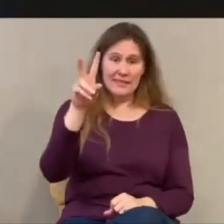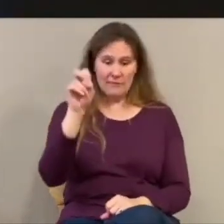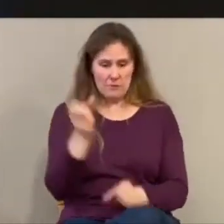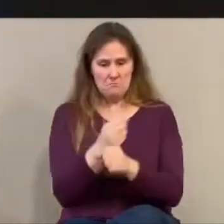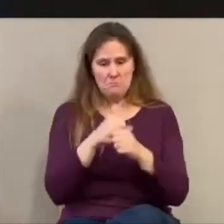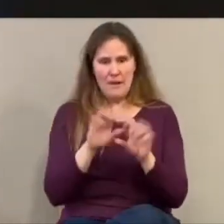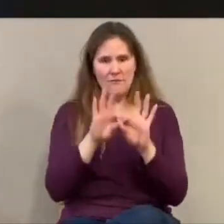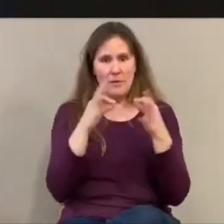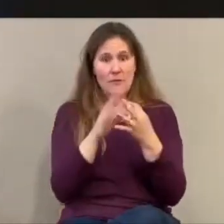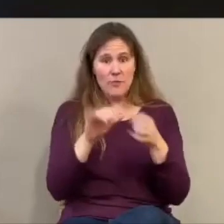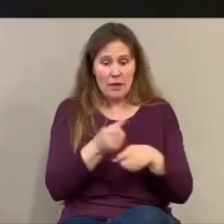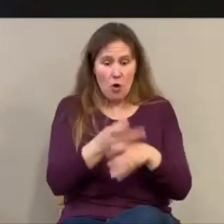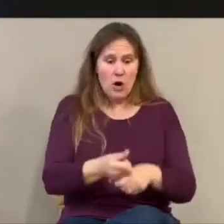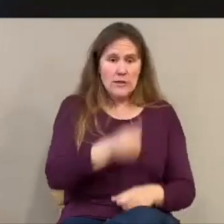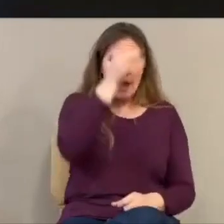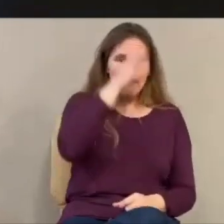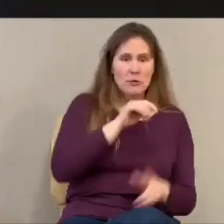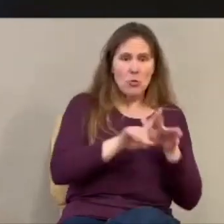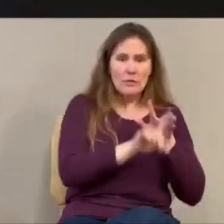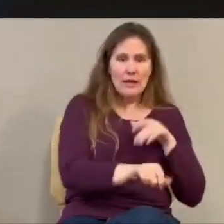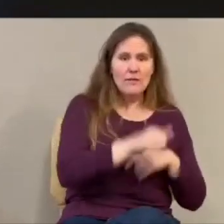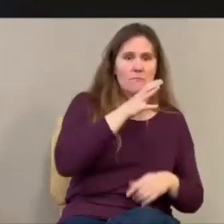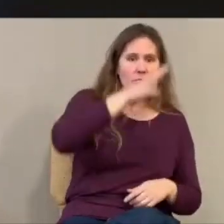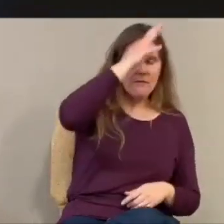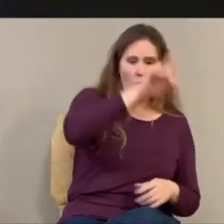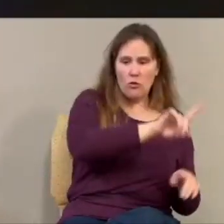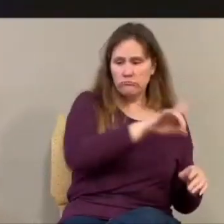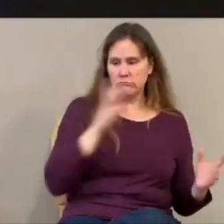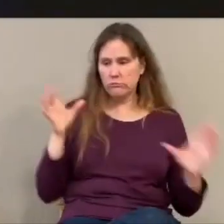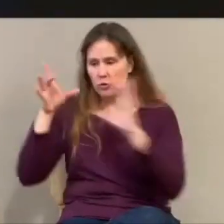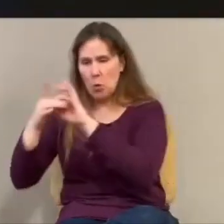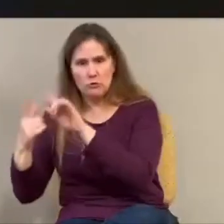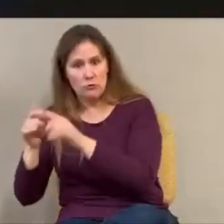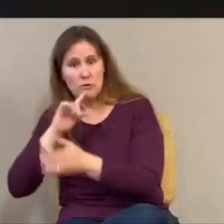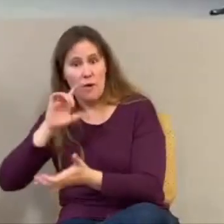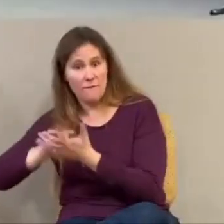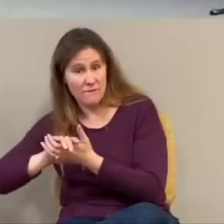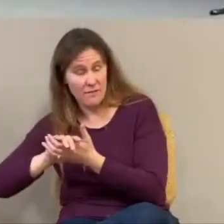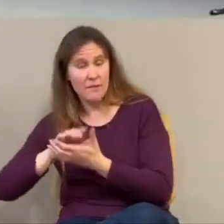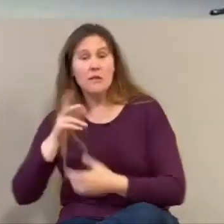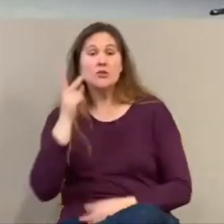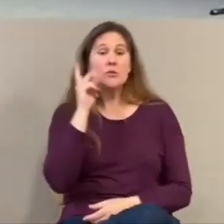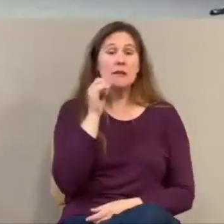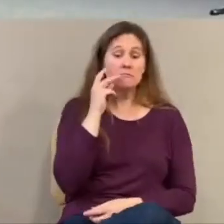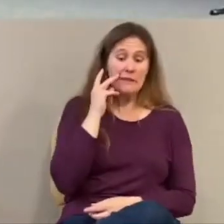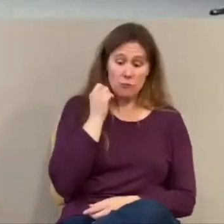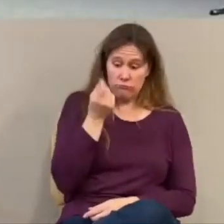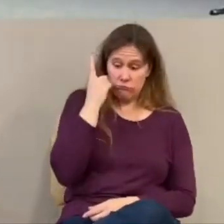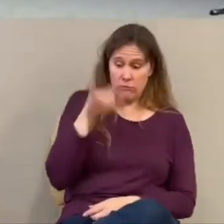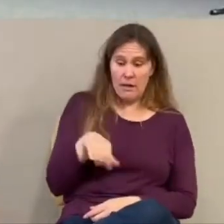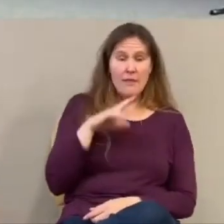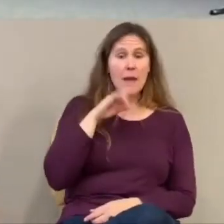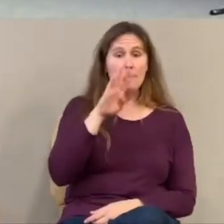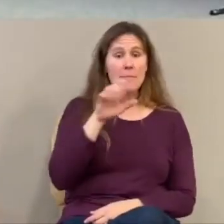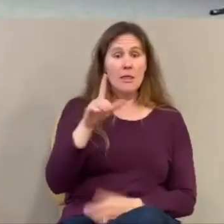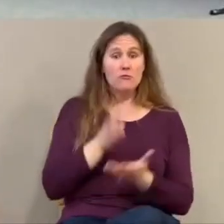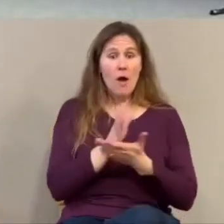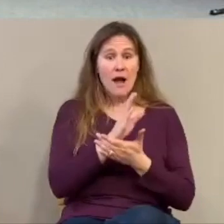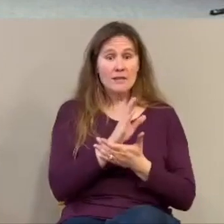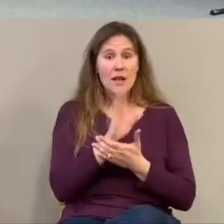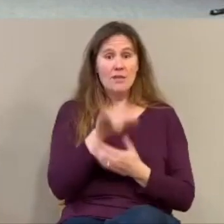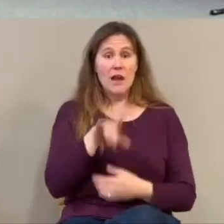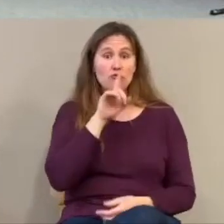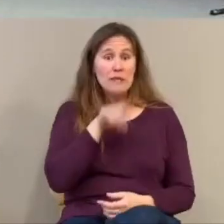family. For this cause a man shall leave his father and mother and be joined to his wife. You see, if you look at it, the Bill of Rights